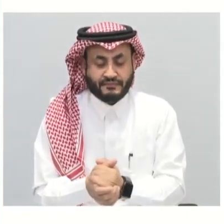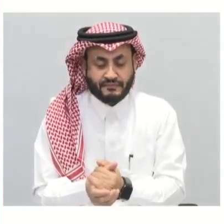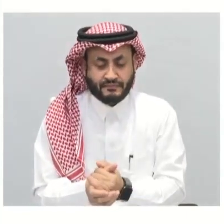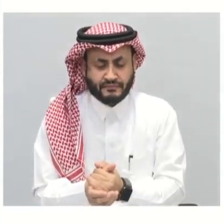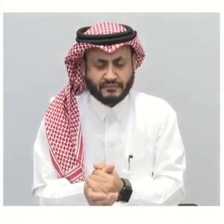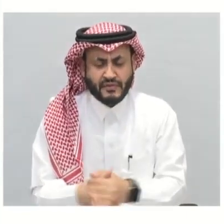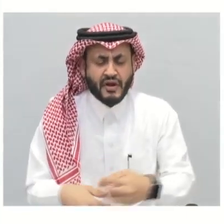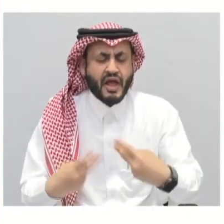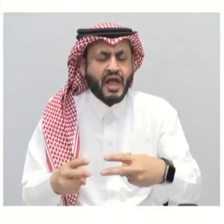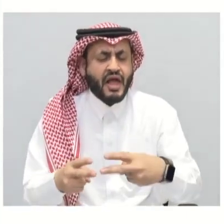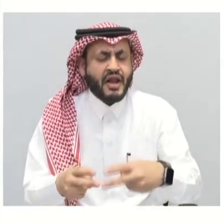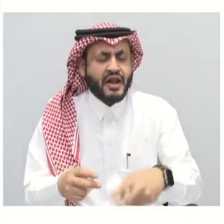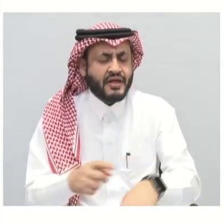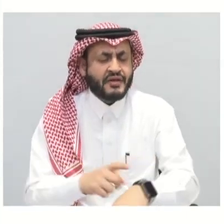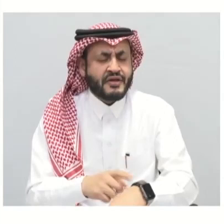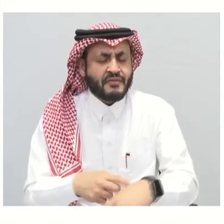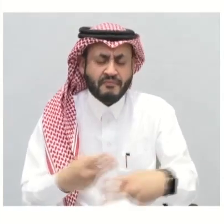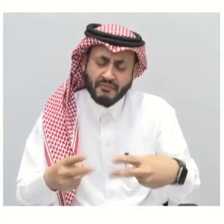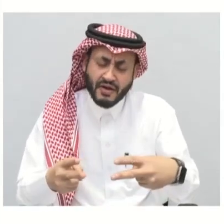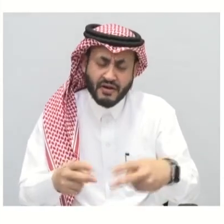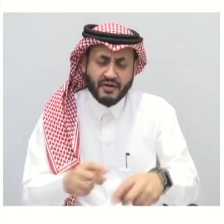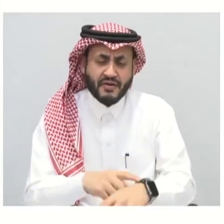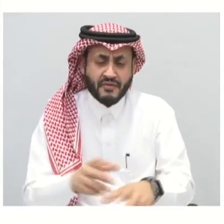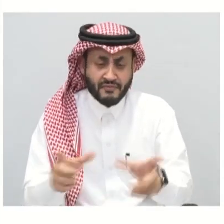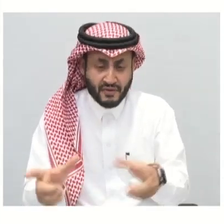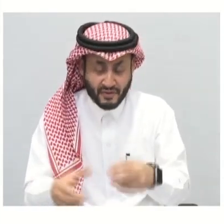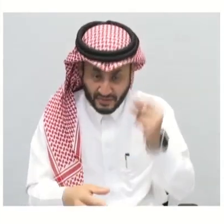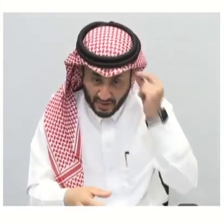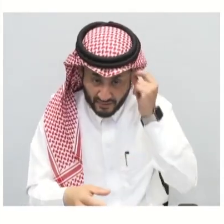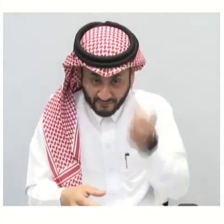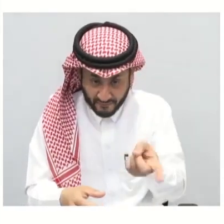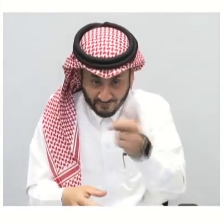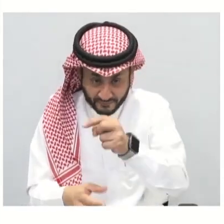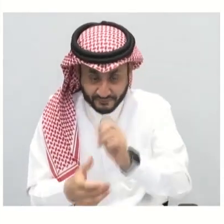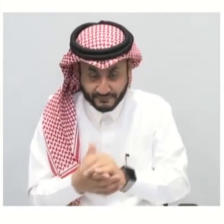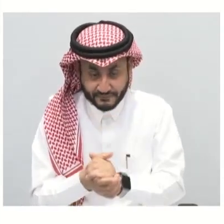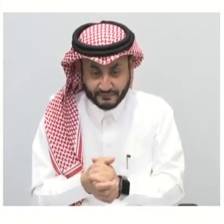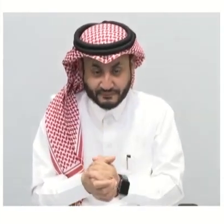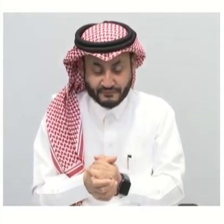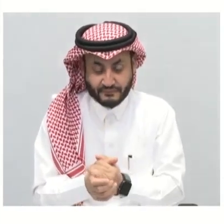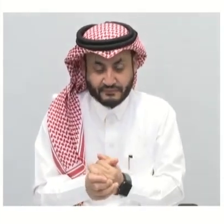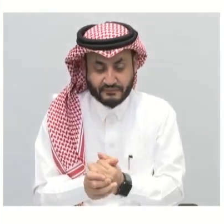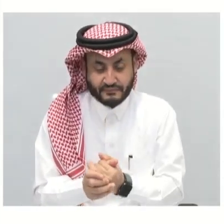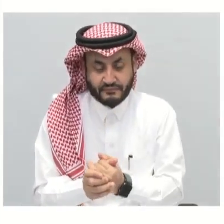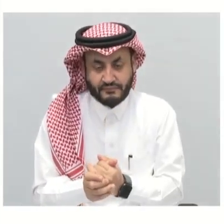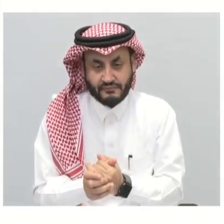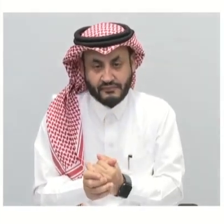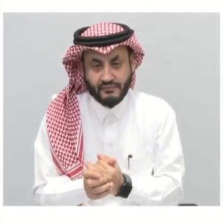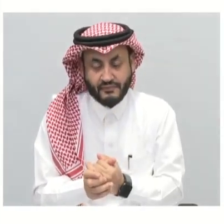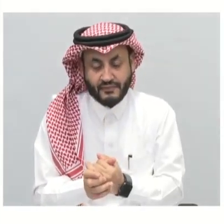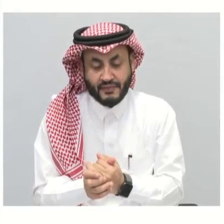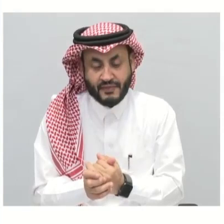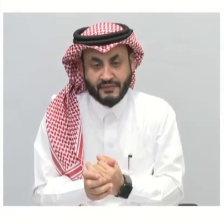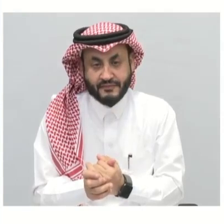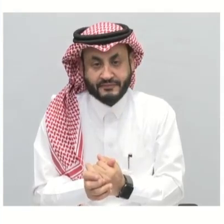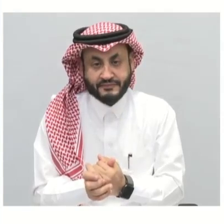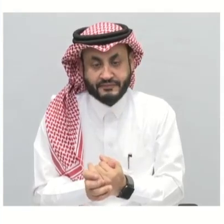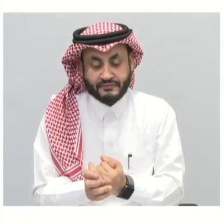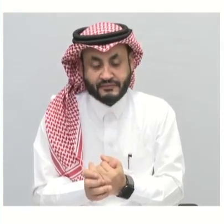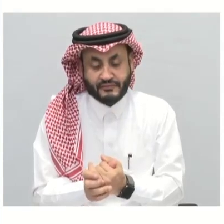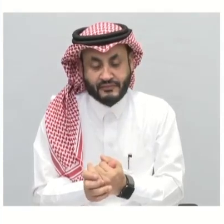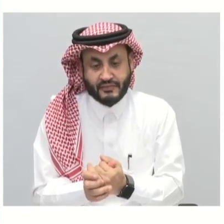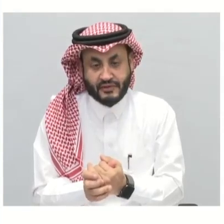day by saying and by calling the day maybe on Wednesday morning, on Wednesday evening. And you